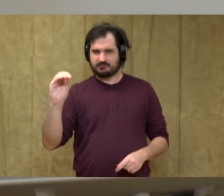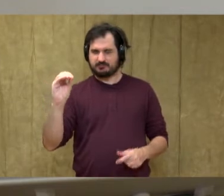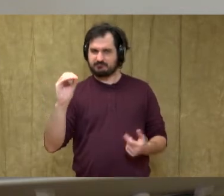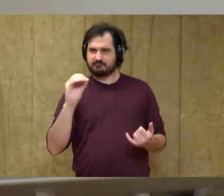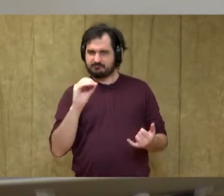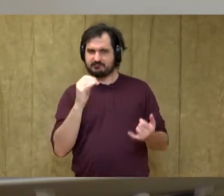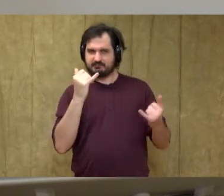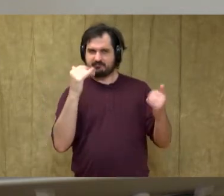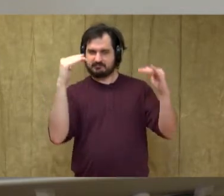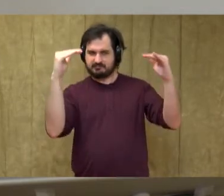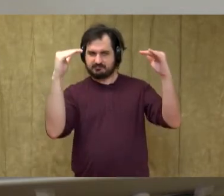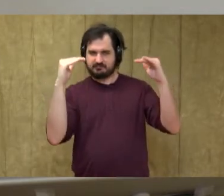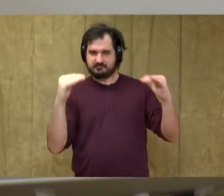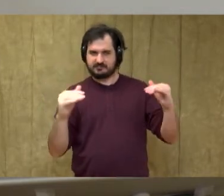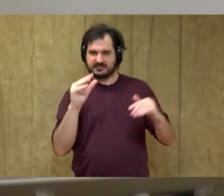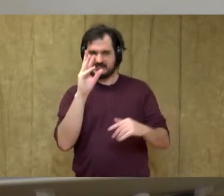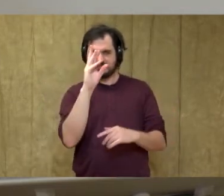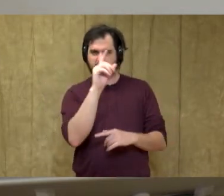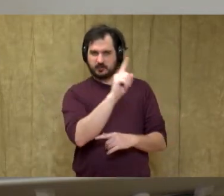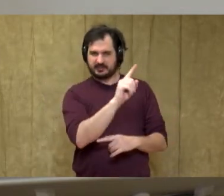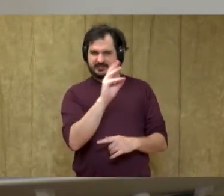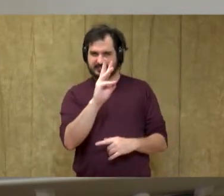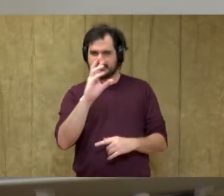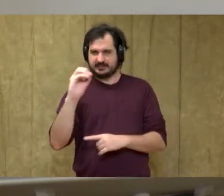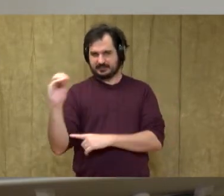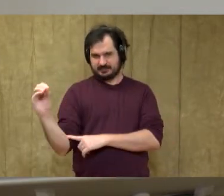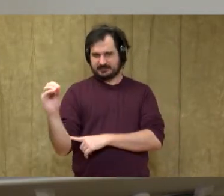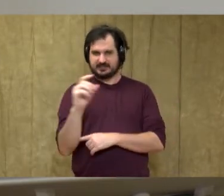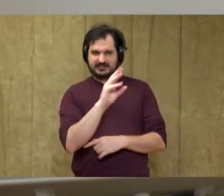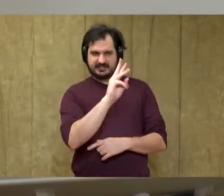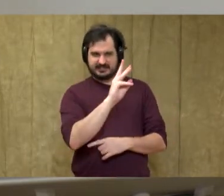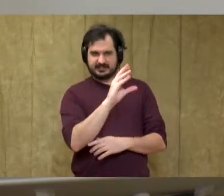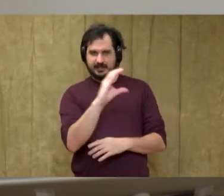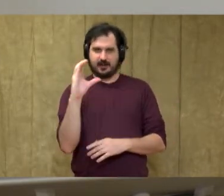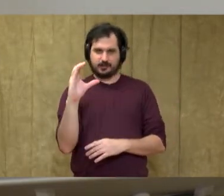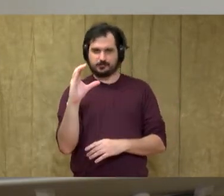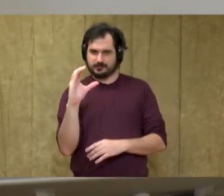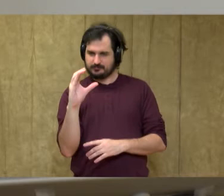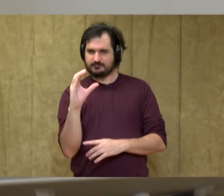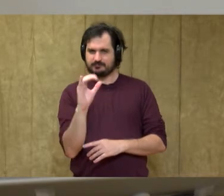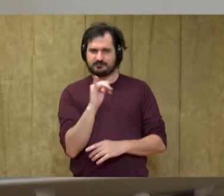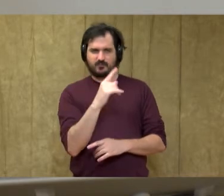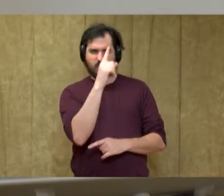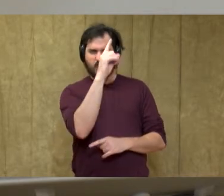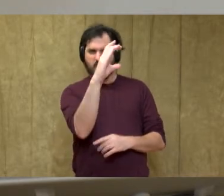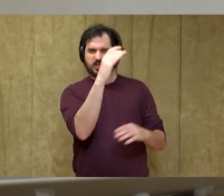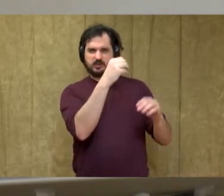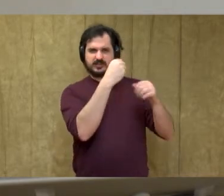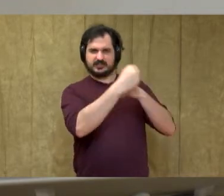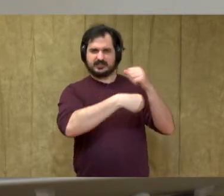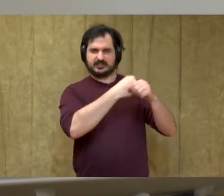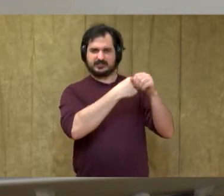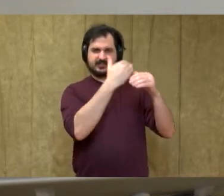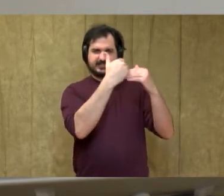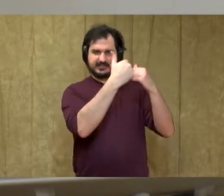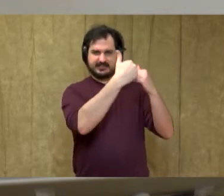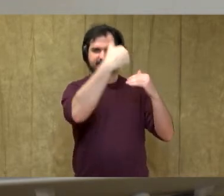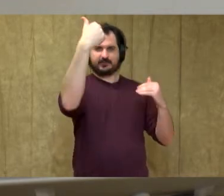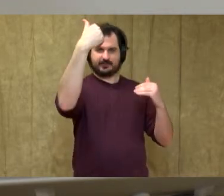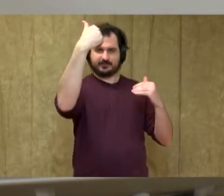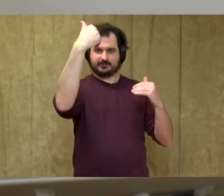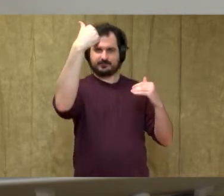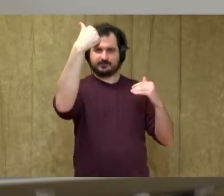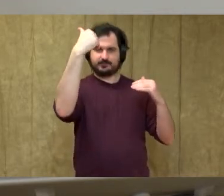so that's almost 100 years difference. Potatoes were grown in many places in Spain.